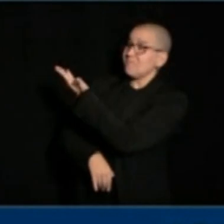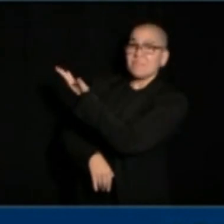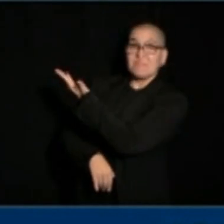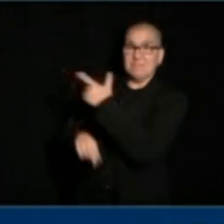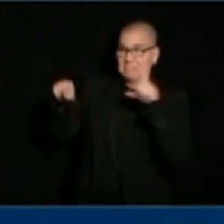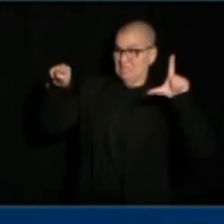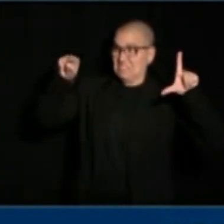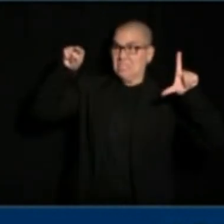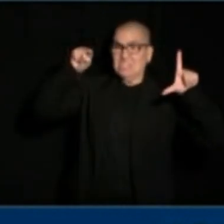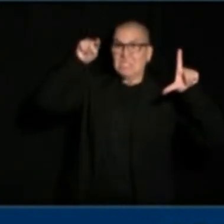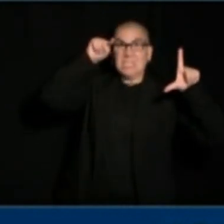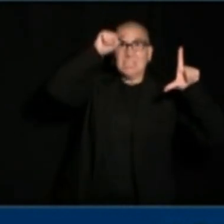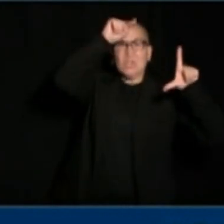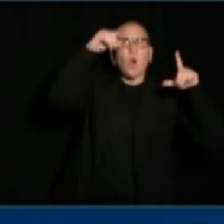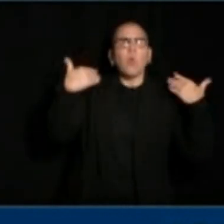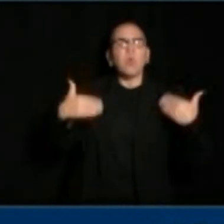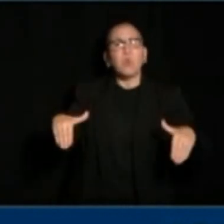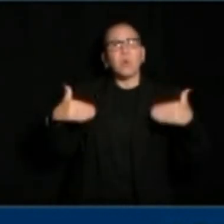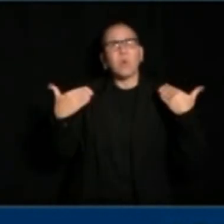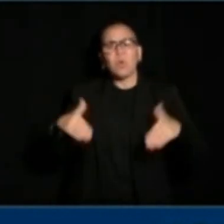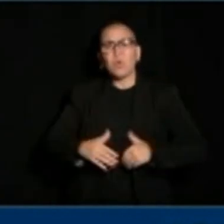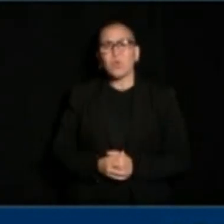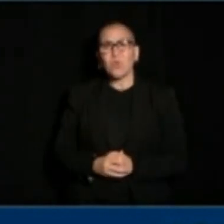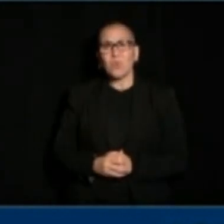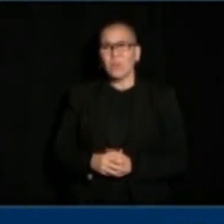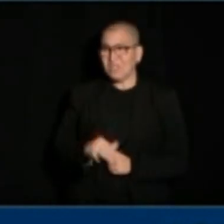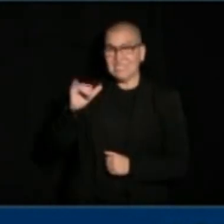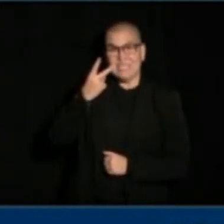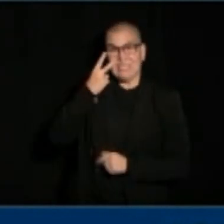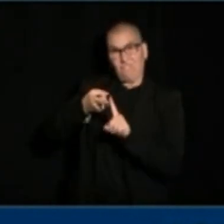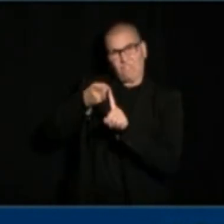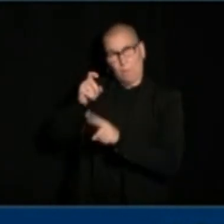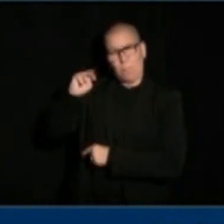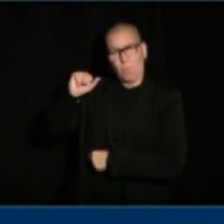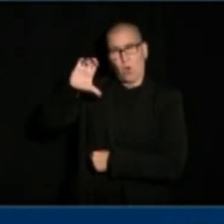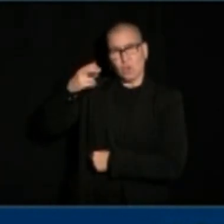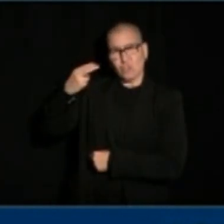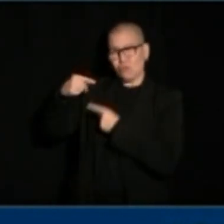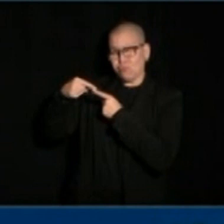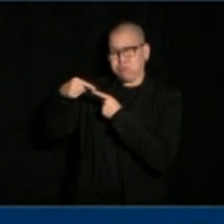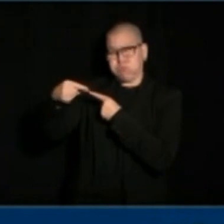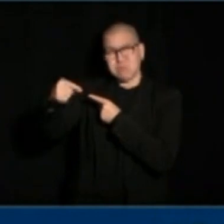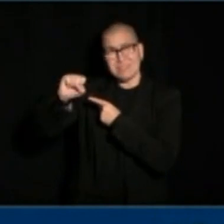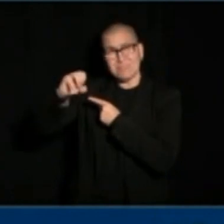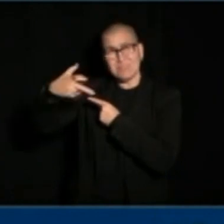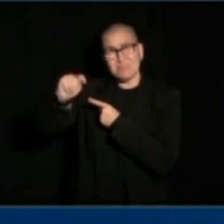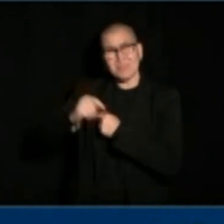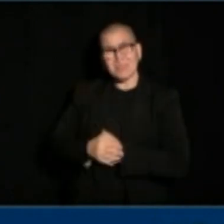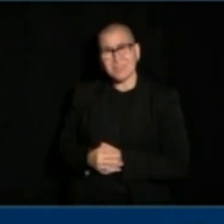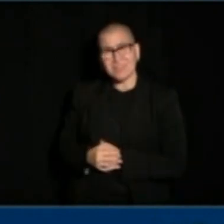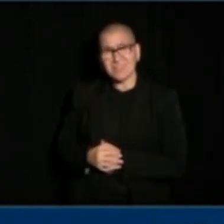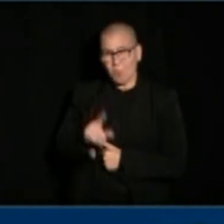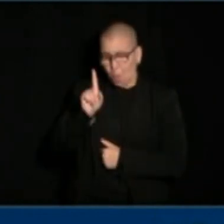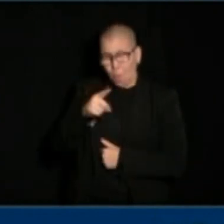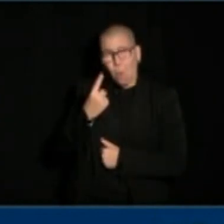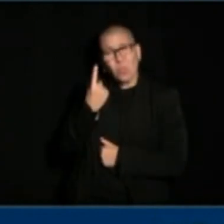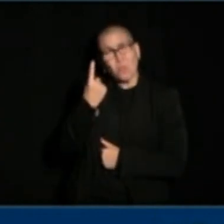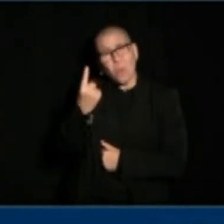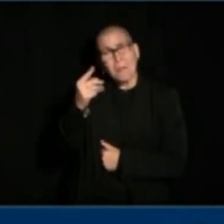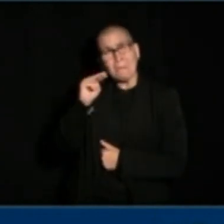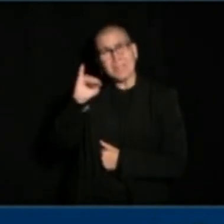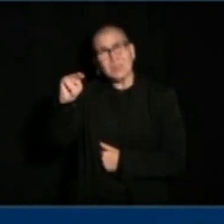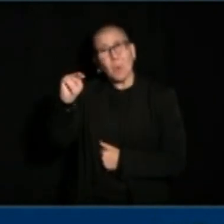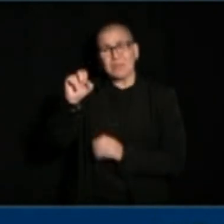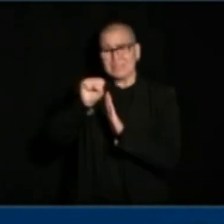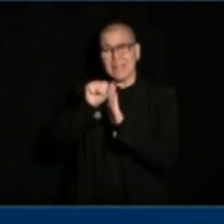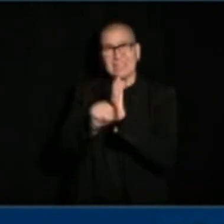at this chart from March until September, we were one of the few states in the nation that achieved what you were able to do. We did